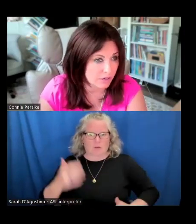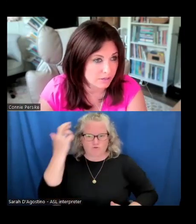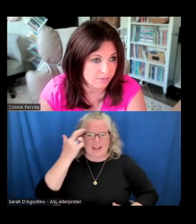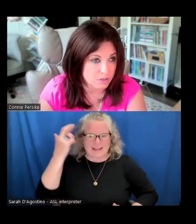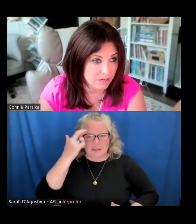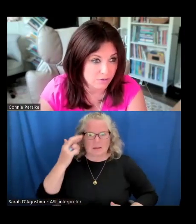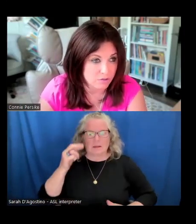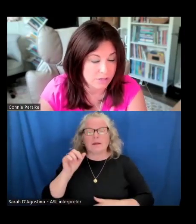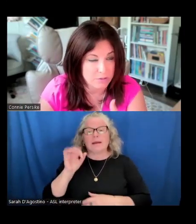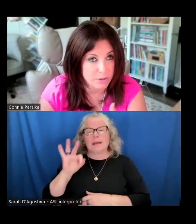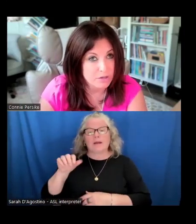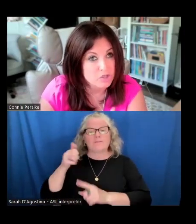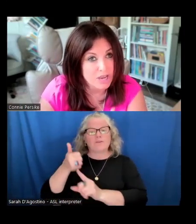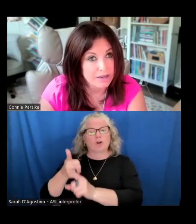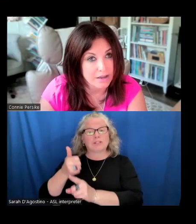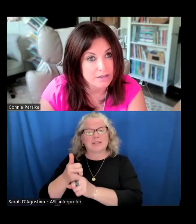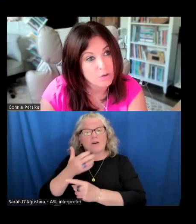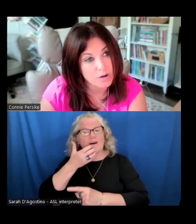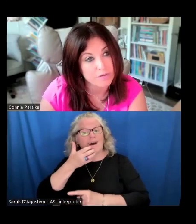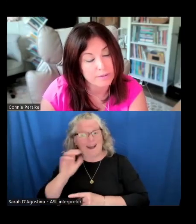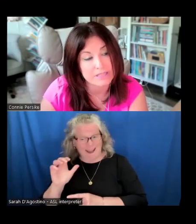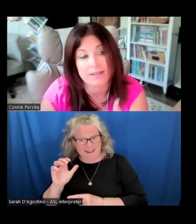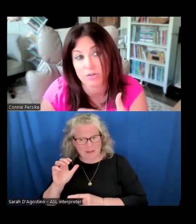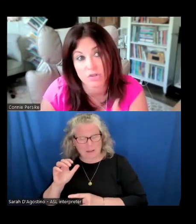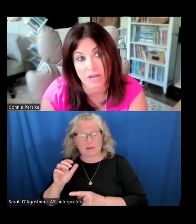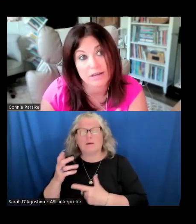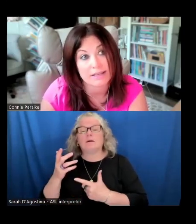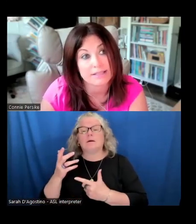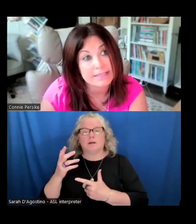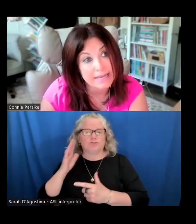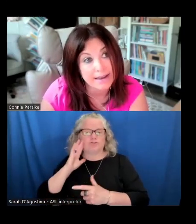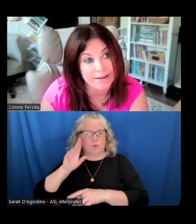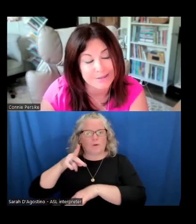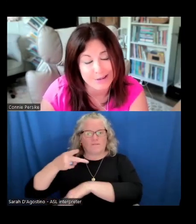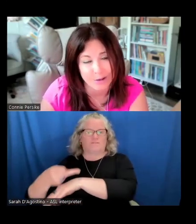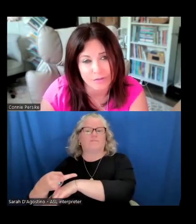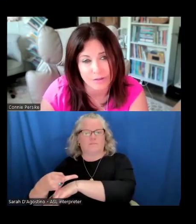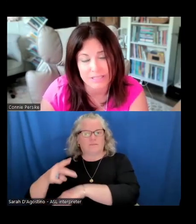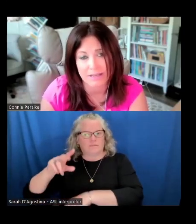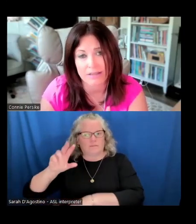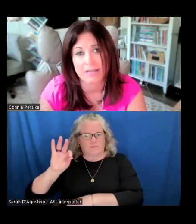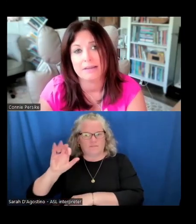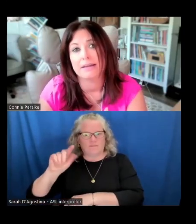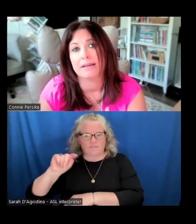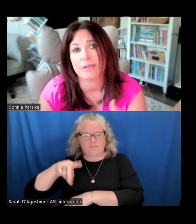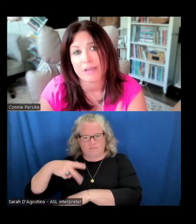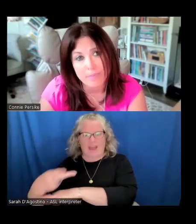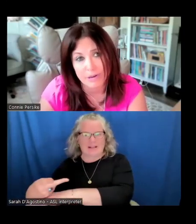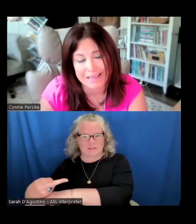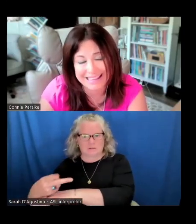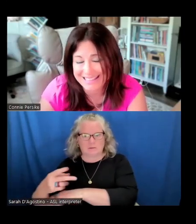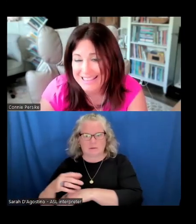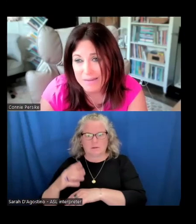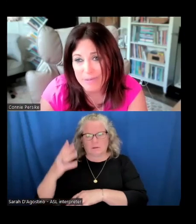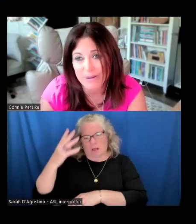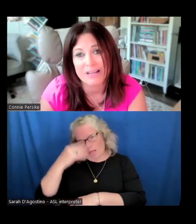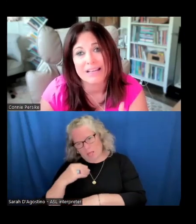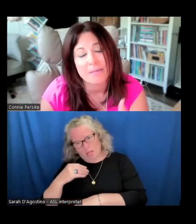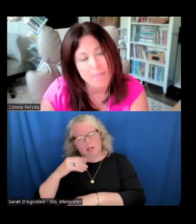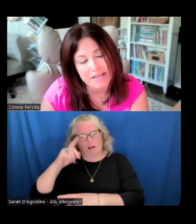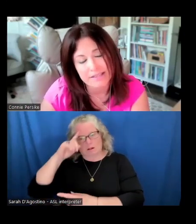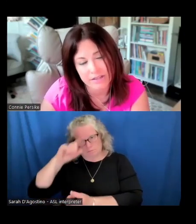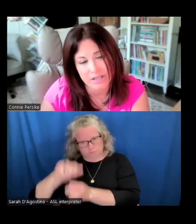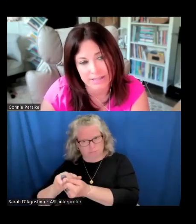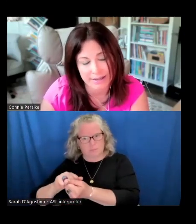if you put your jacket on to go out for recess, your jacket has to stay on when you go out for recess. Now think about